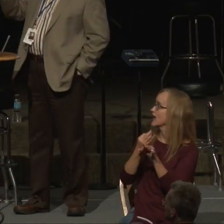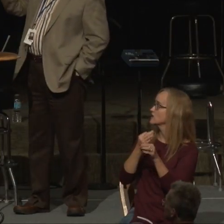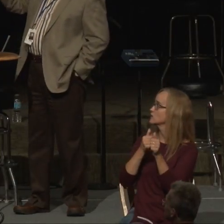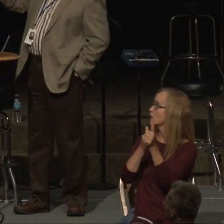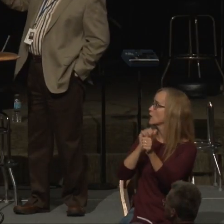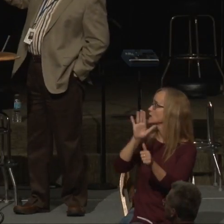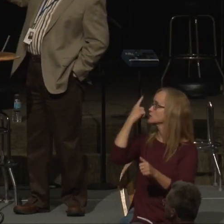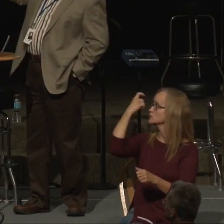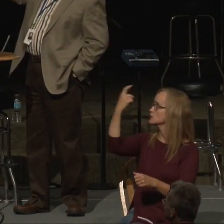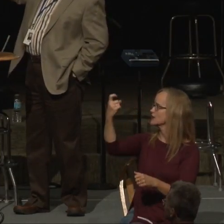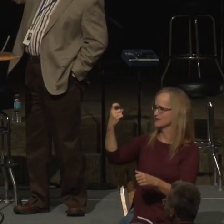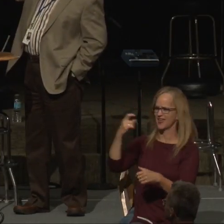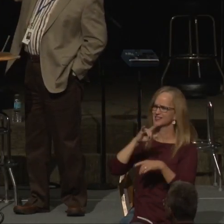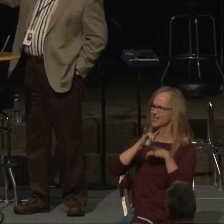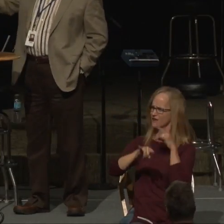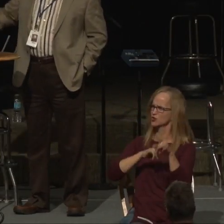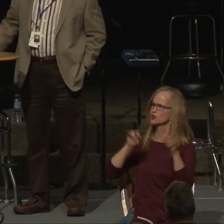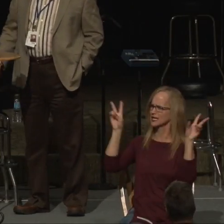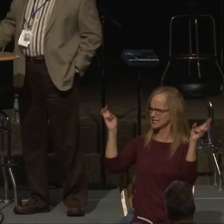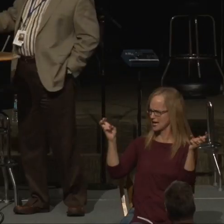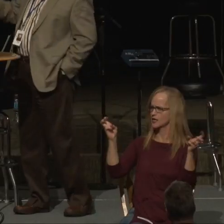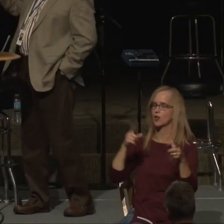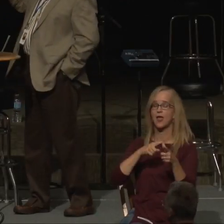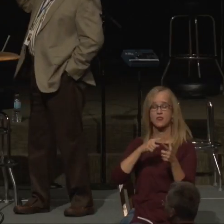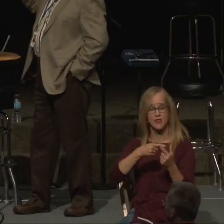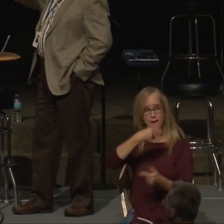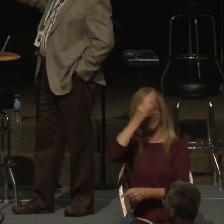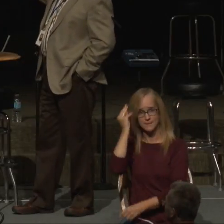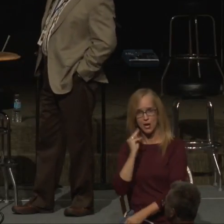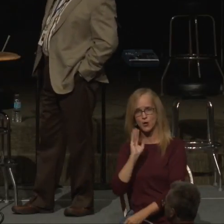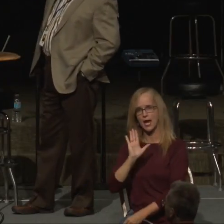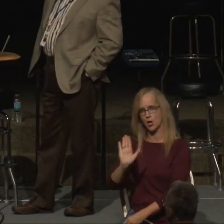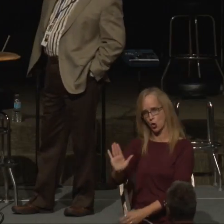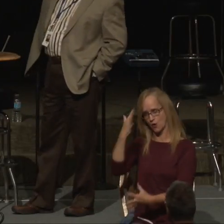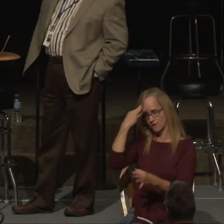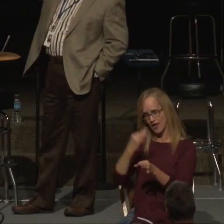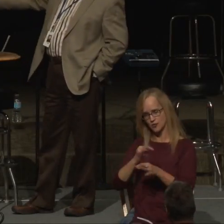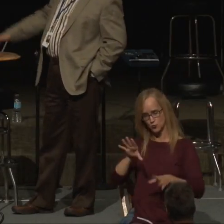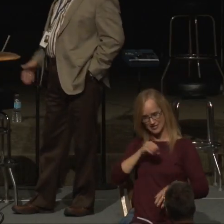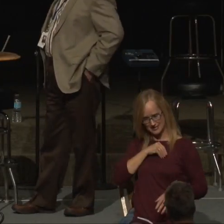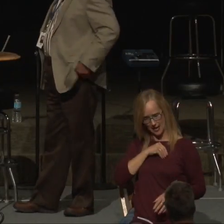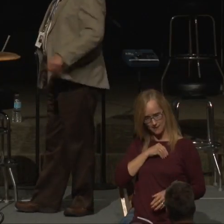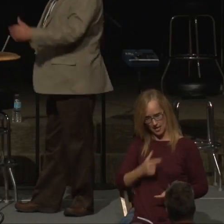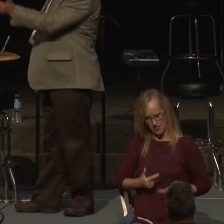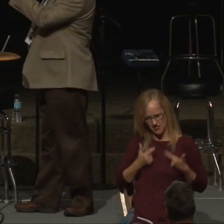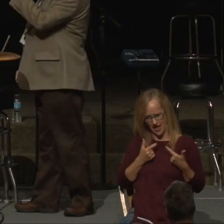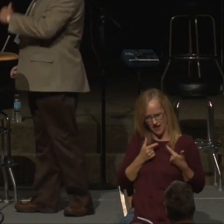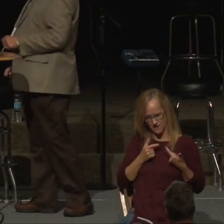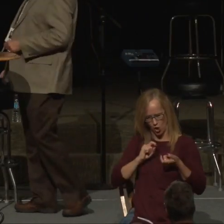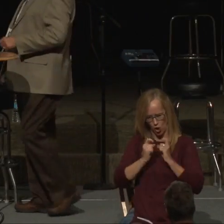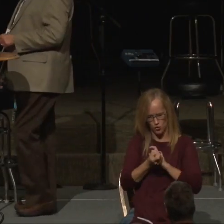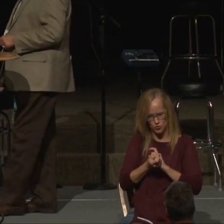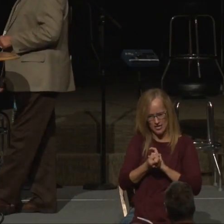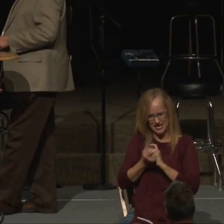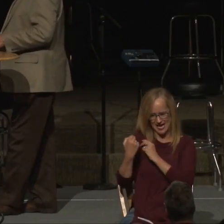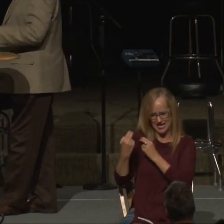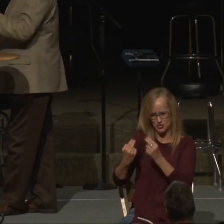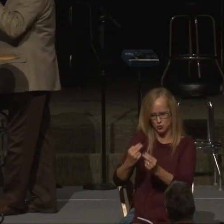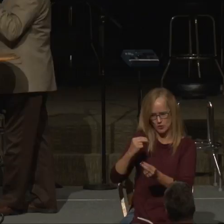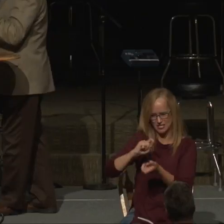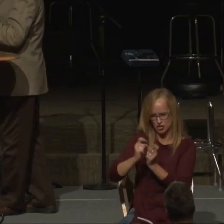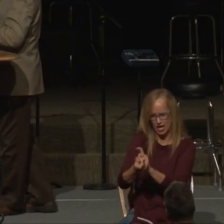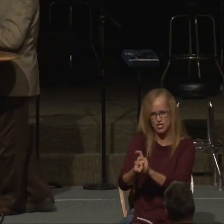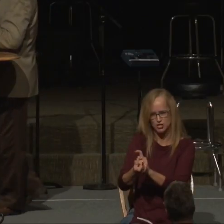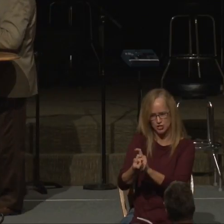it to you when we get there. Don't worry about it till then. Then we'll look at Mary and her faith to be able to accept a life-altering, history-changing divine